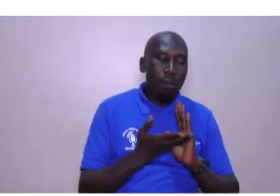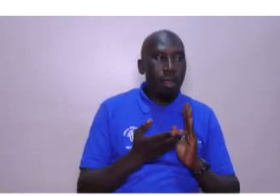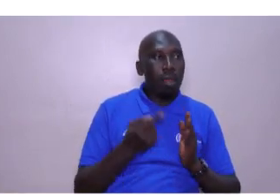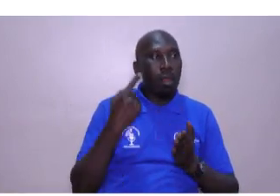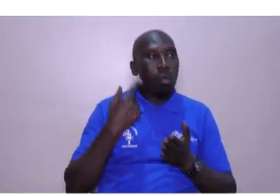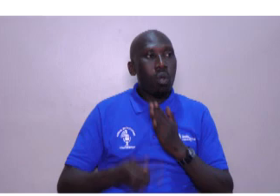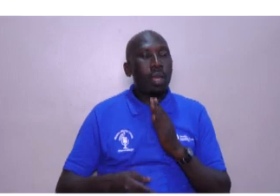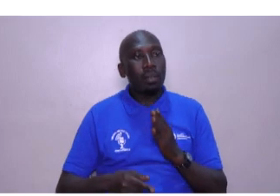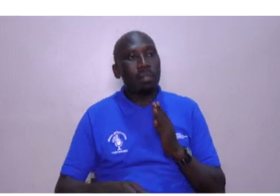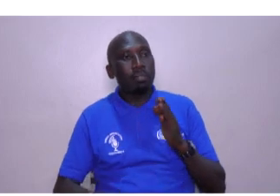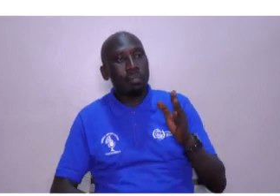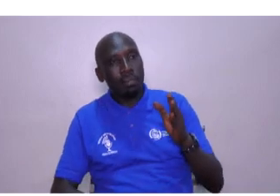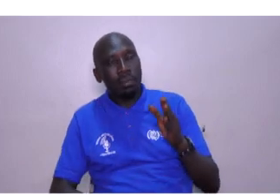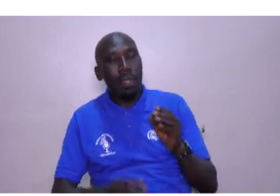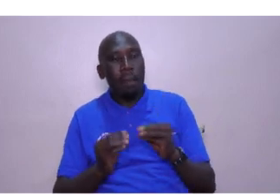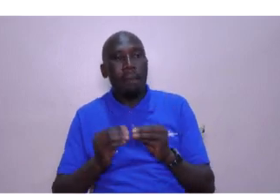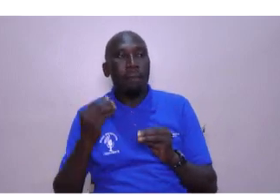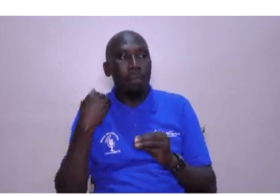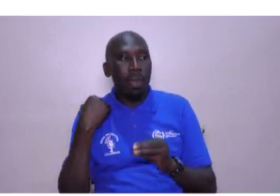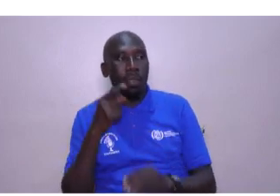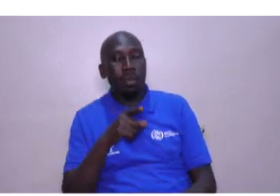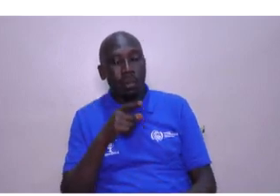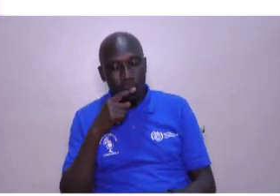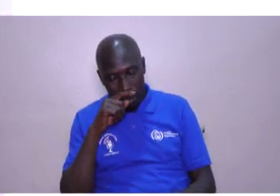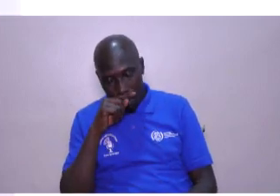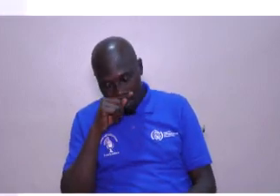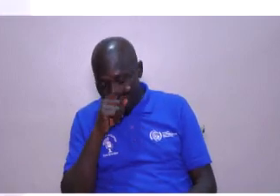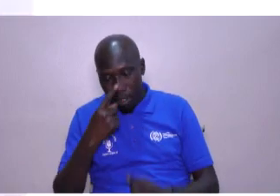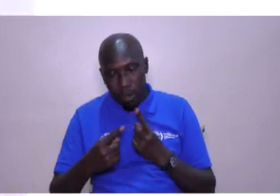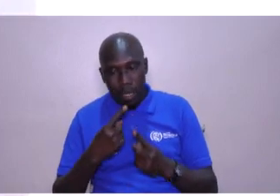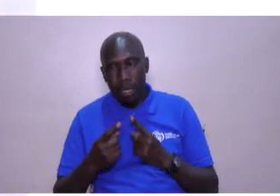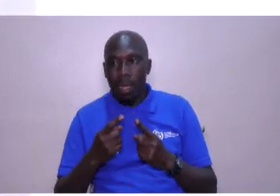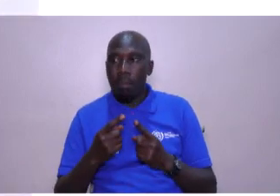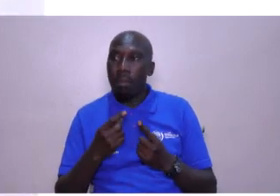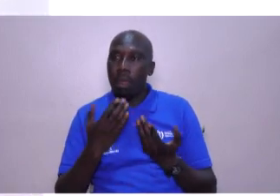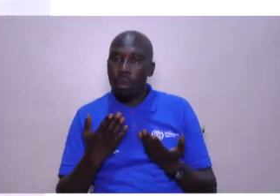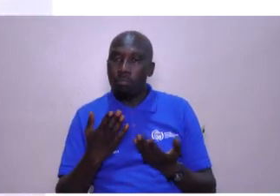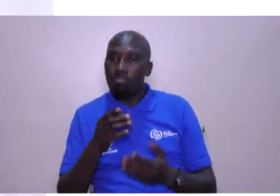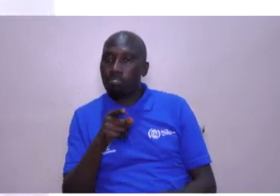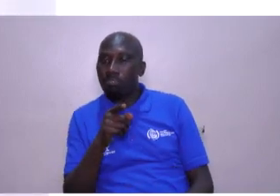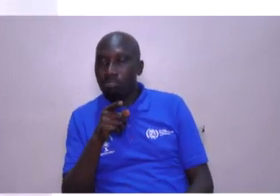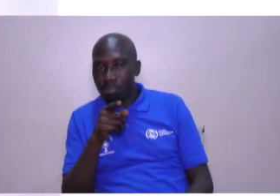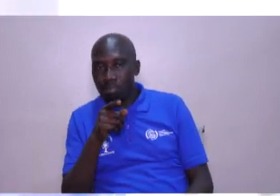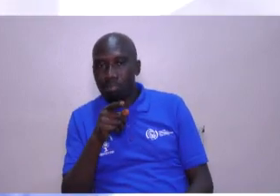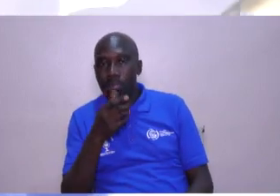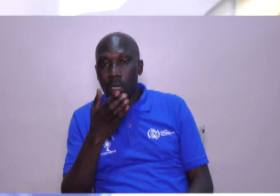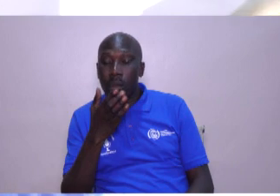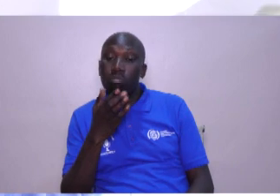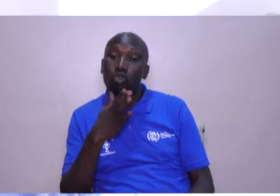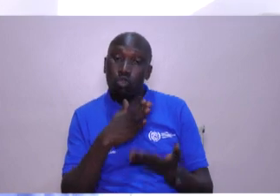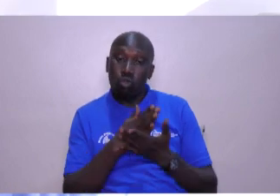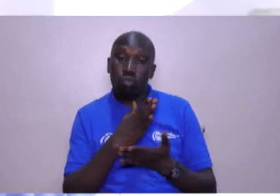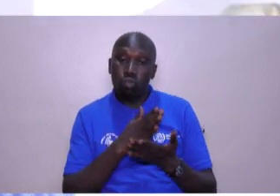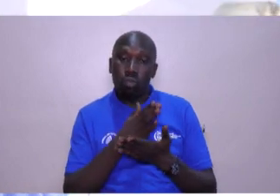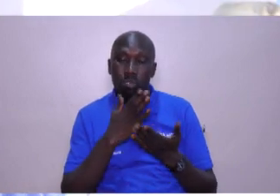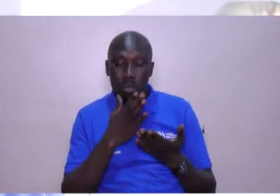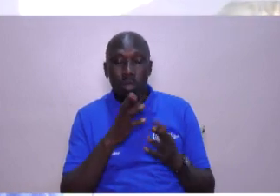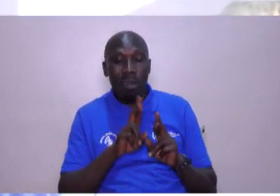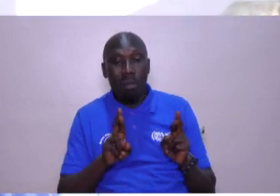And what my brother is talking about, Bill is talking about, of course, it's okay to really cater